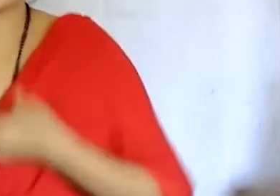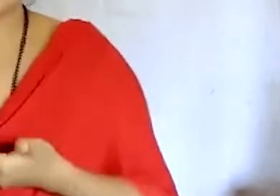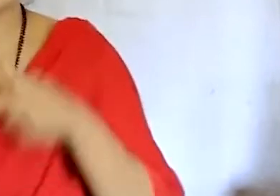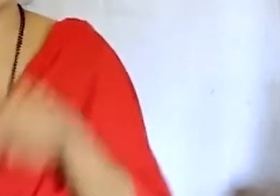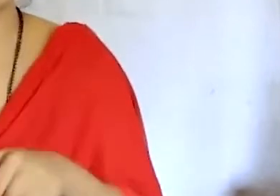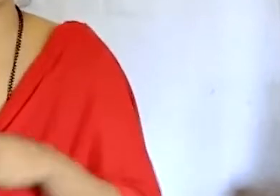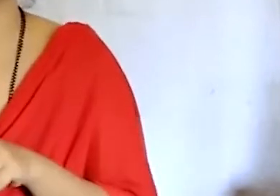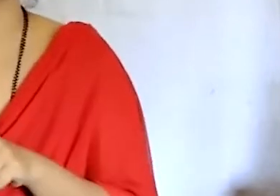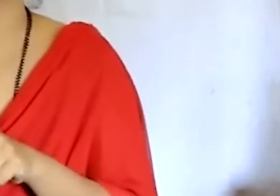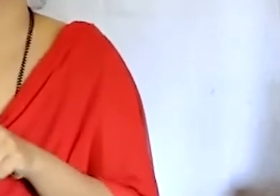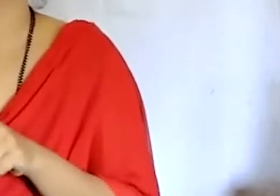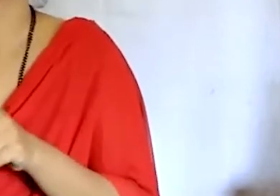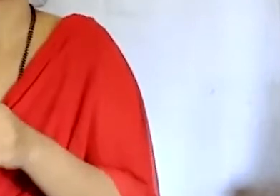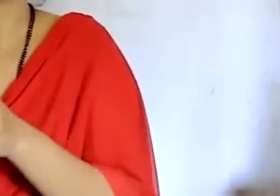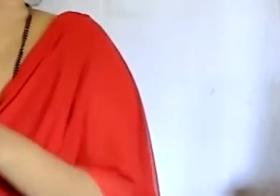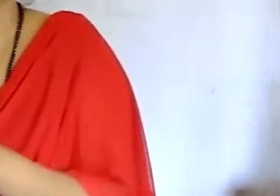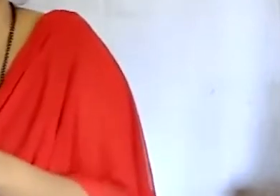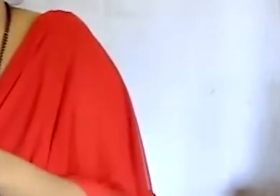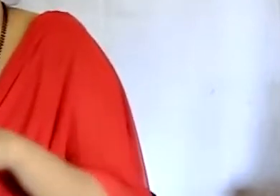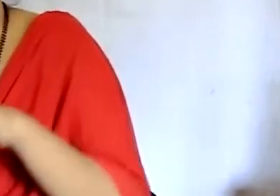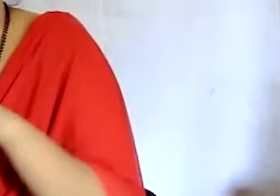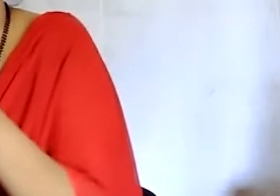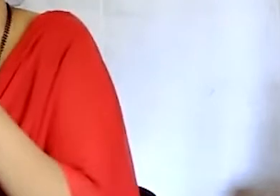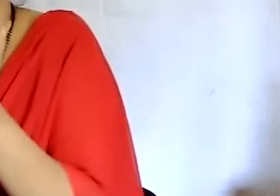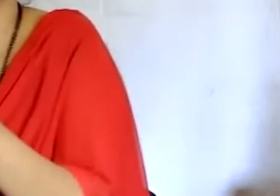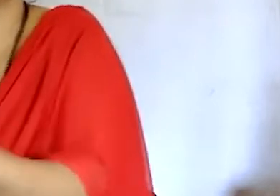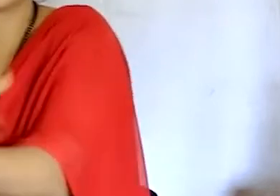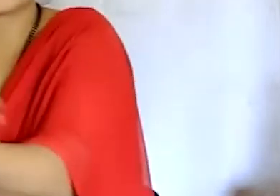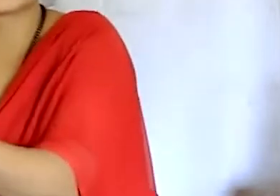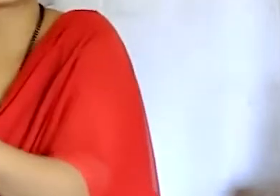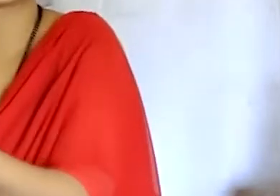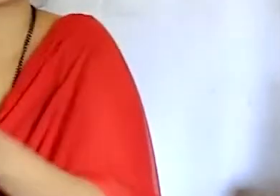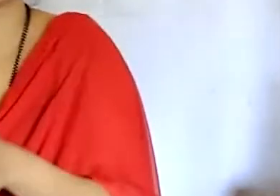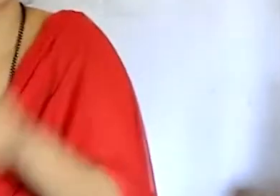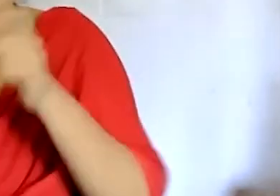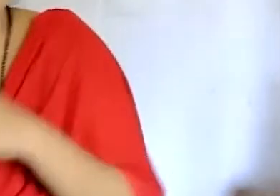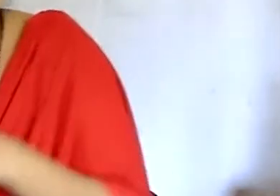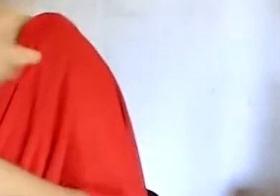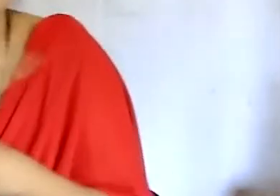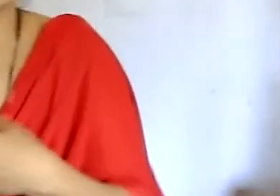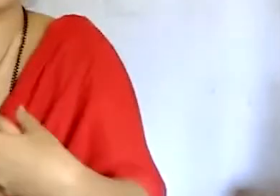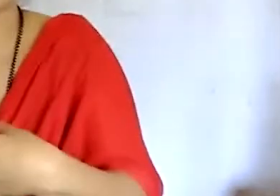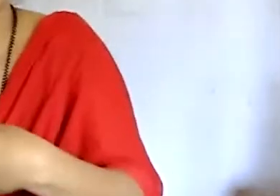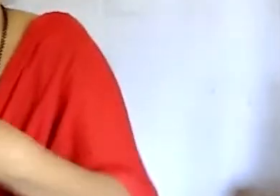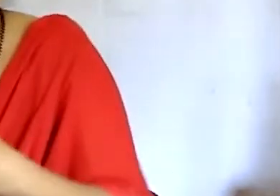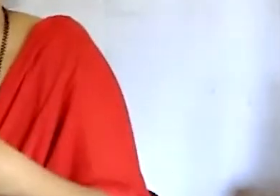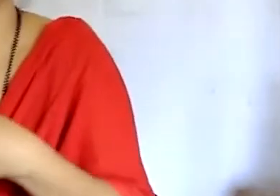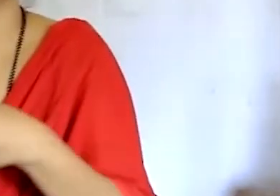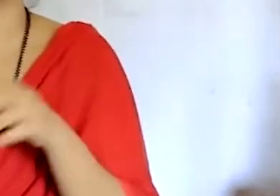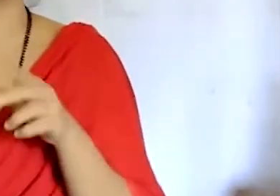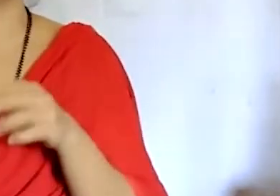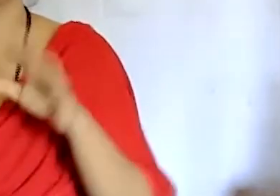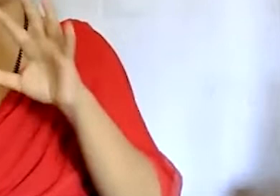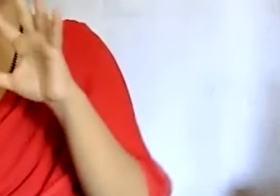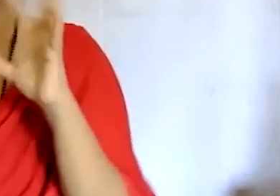art forms. From birds to human beings, just about everyone has added to the cumulative quotient of the